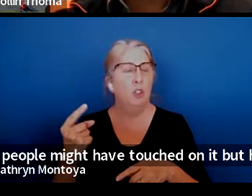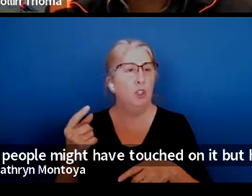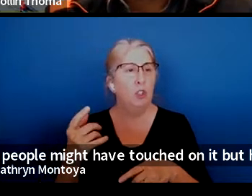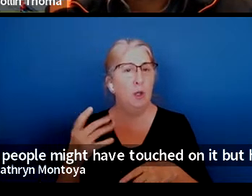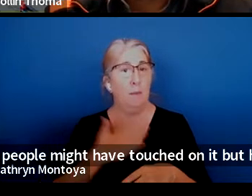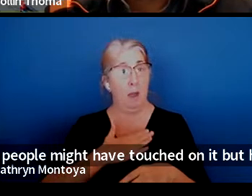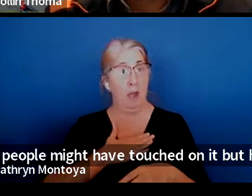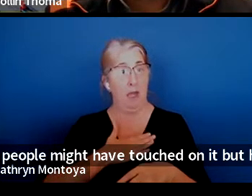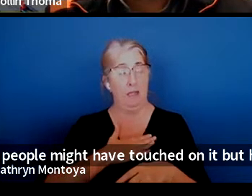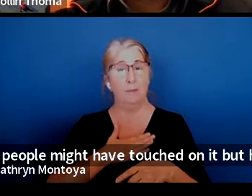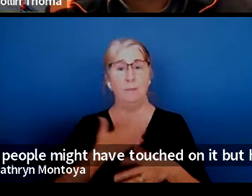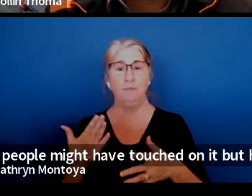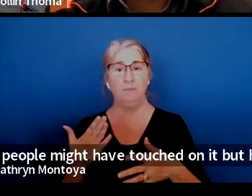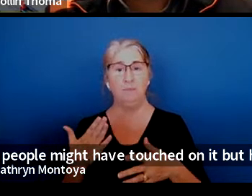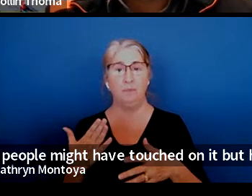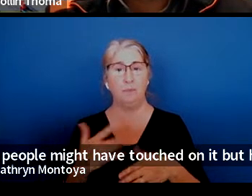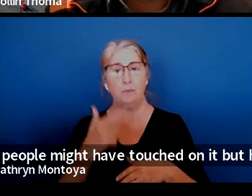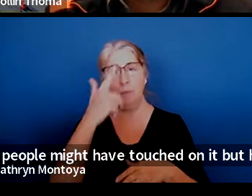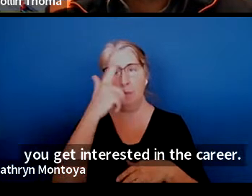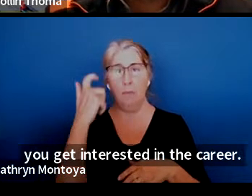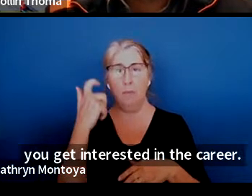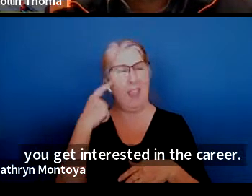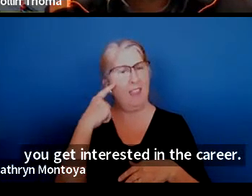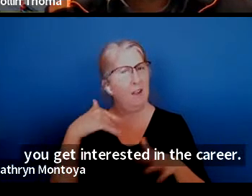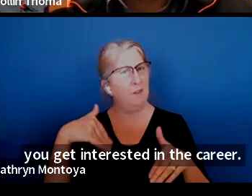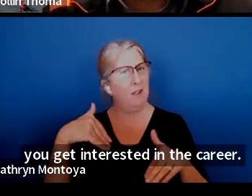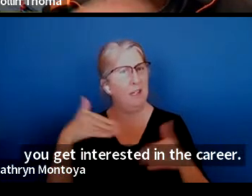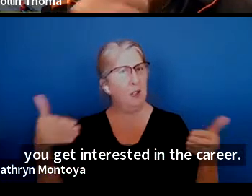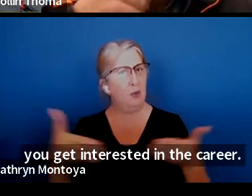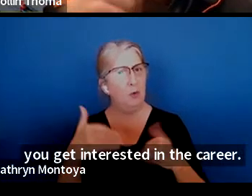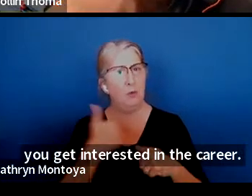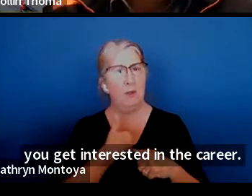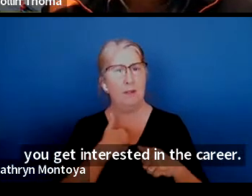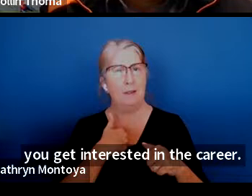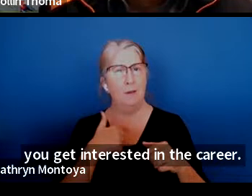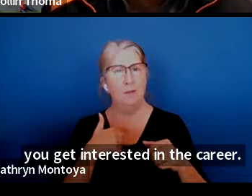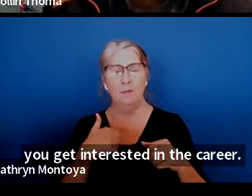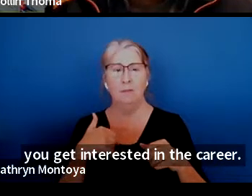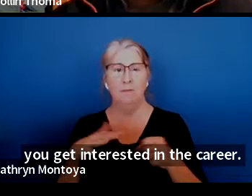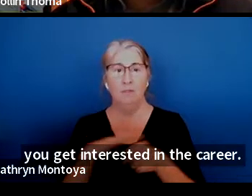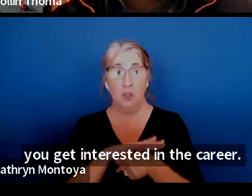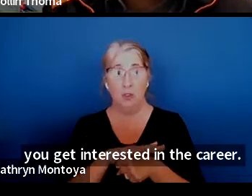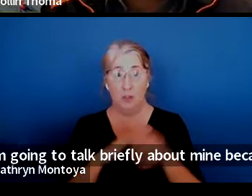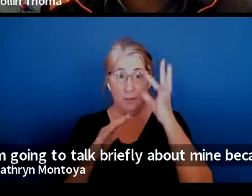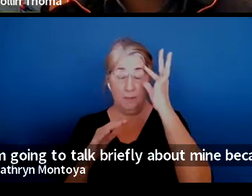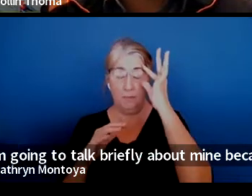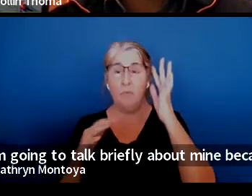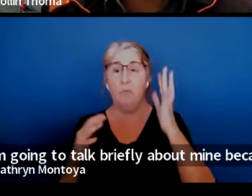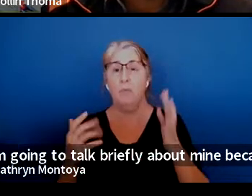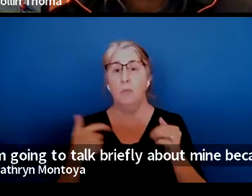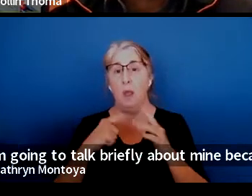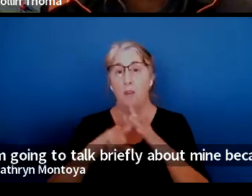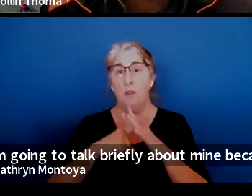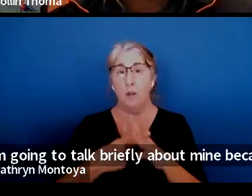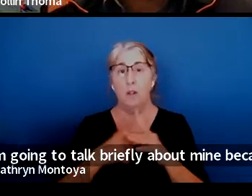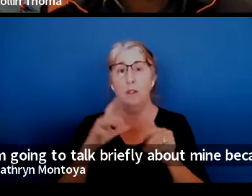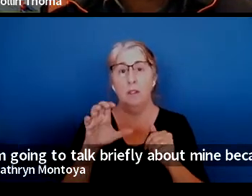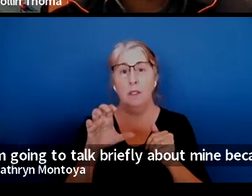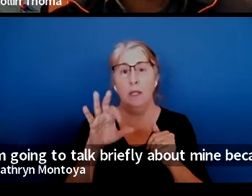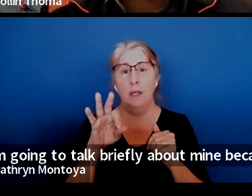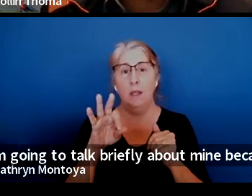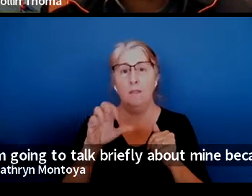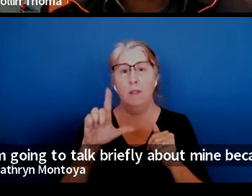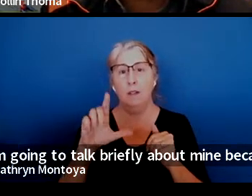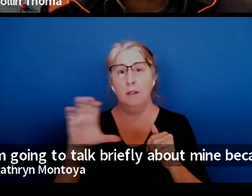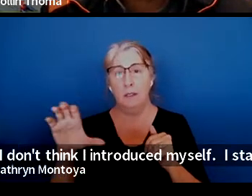mine. I didn't think I've introduced myself fully here, but I started out at CFILC about a year and a half ago